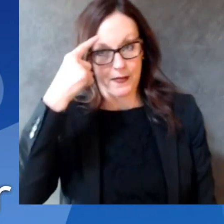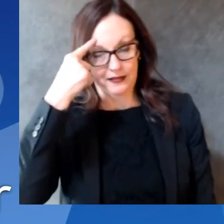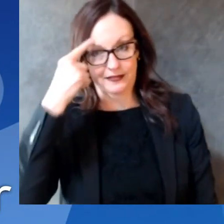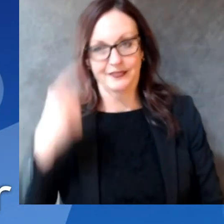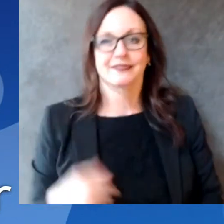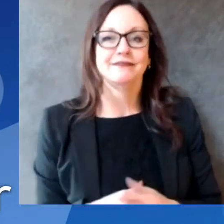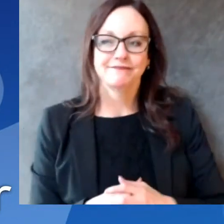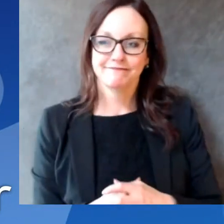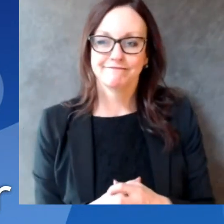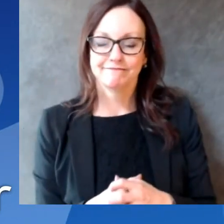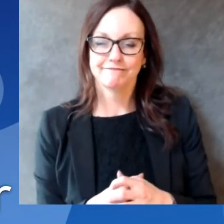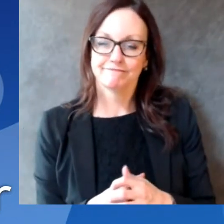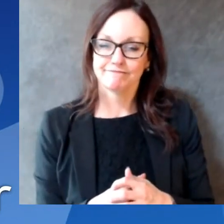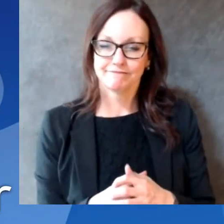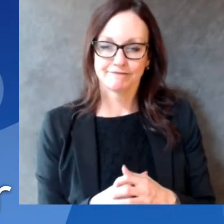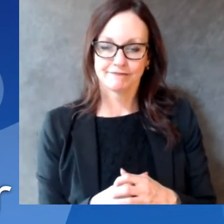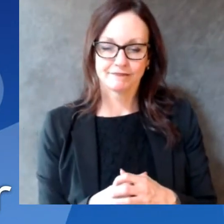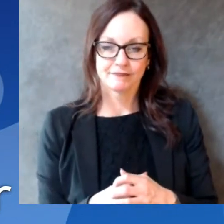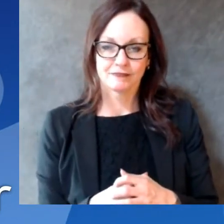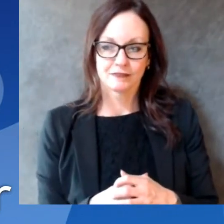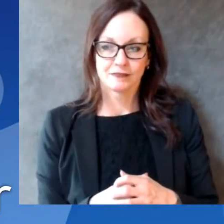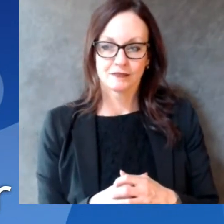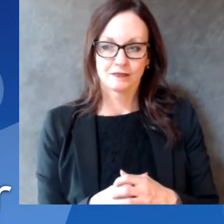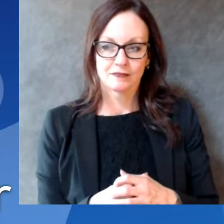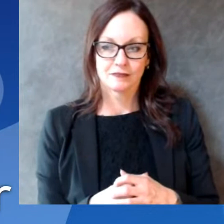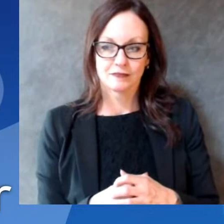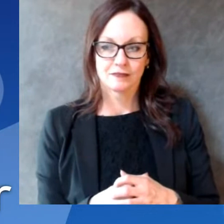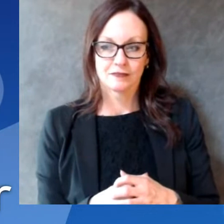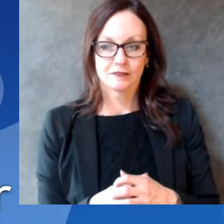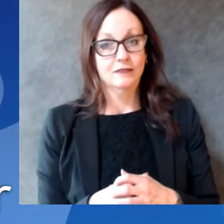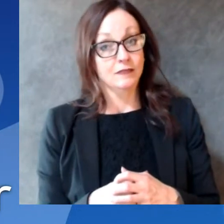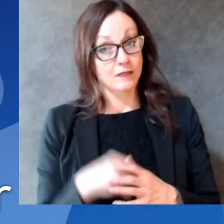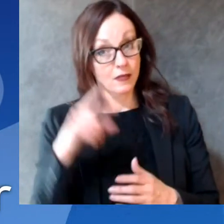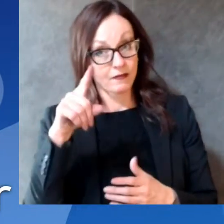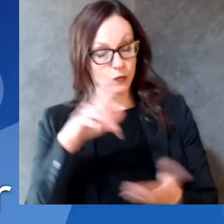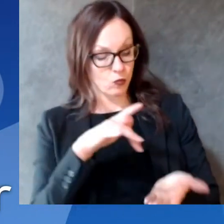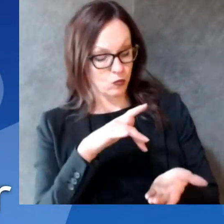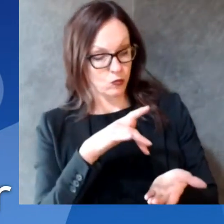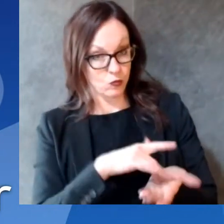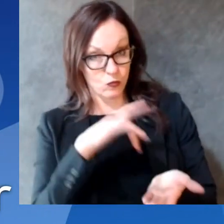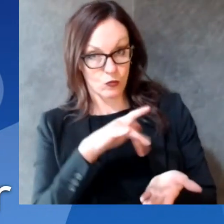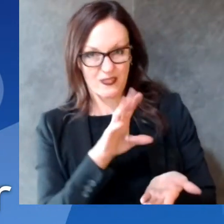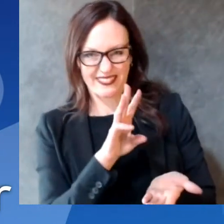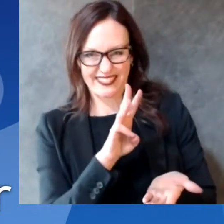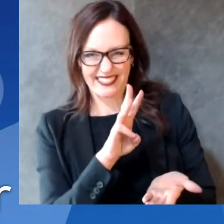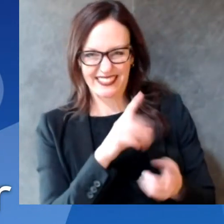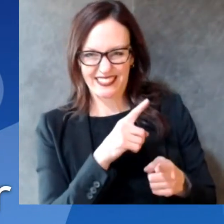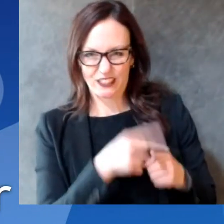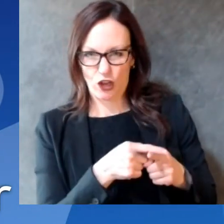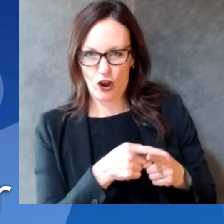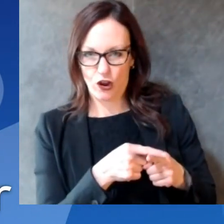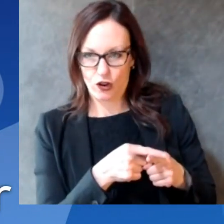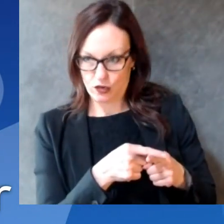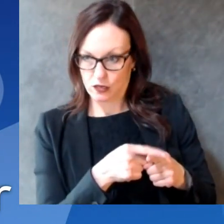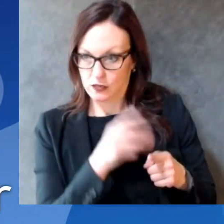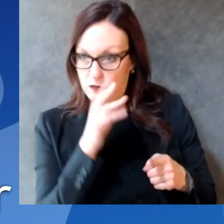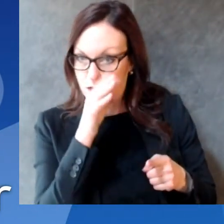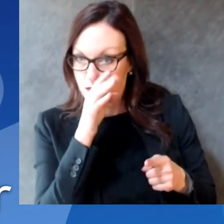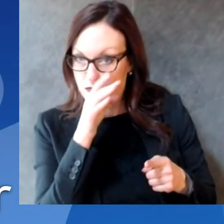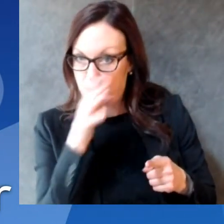And a reminder, *6 will mute and unmute your phone. Elizabeth at WMTV in Madison.